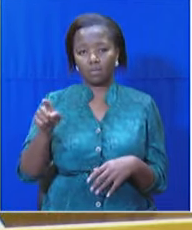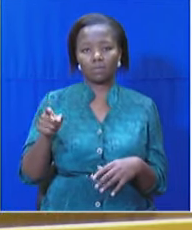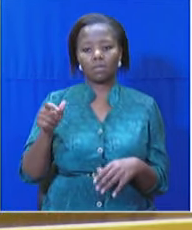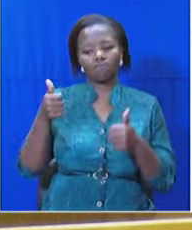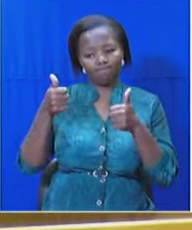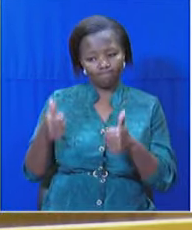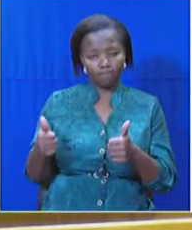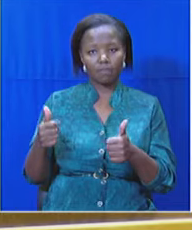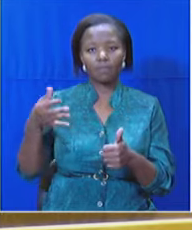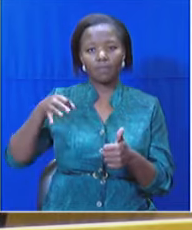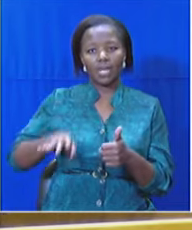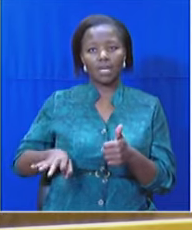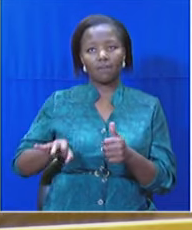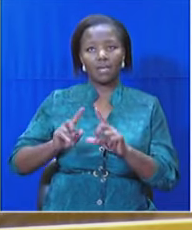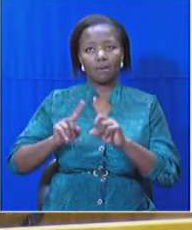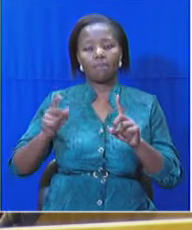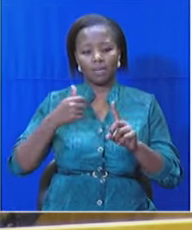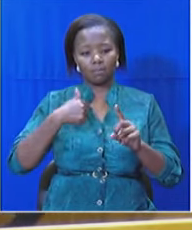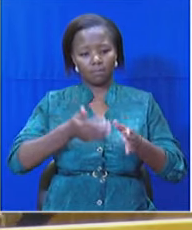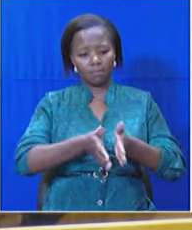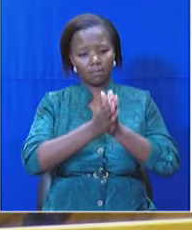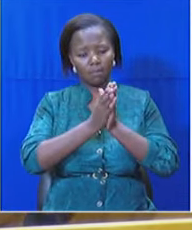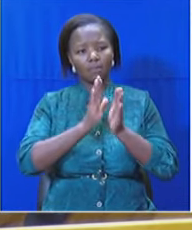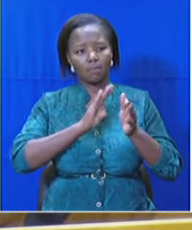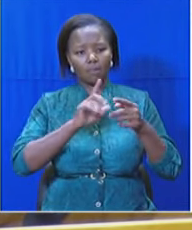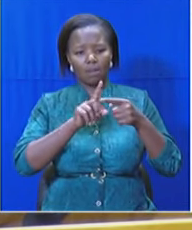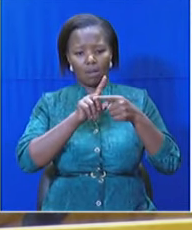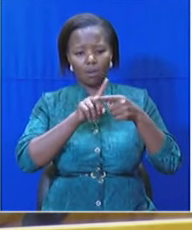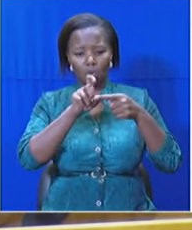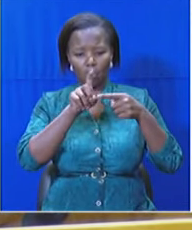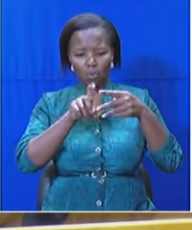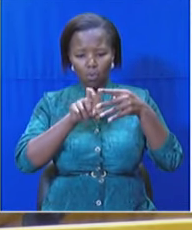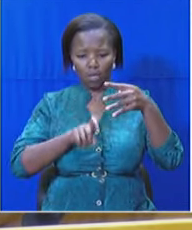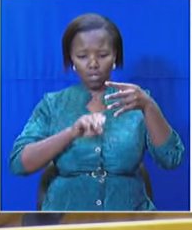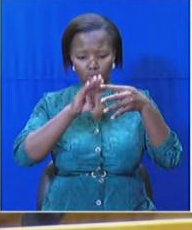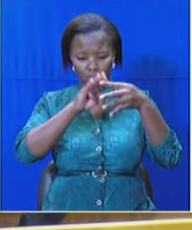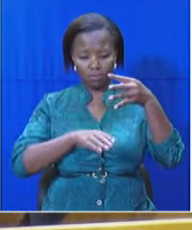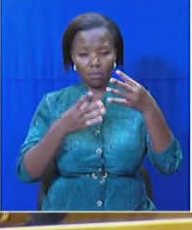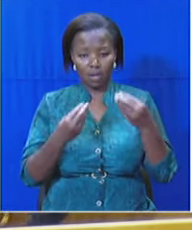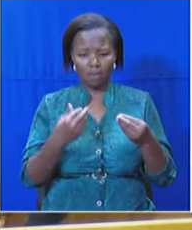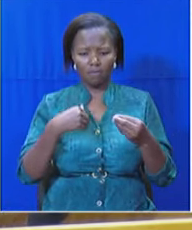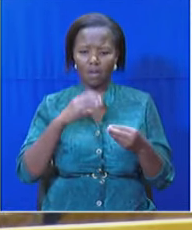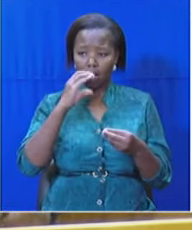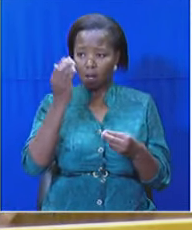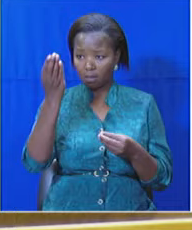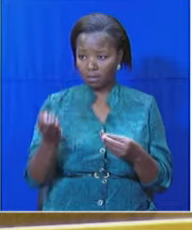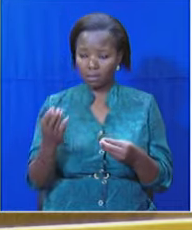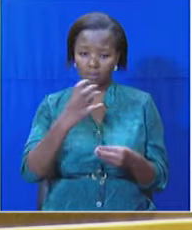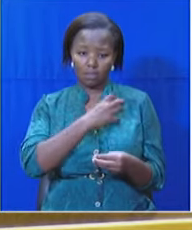ubaba uNkosi imbuzo, Minister ngizobuza le mbuzo kuwe ukuthi uphendule ngoba ubhekile ubaba uNkosi.